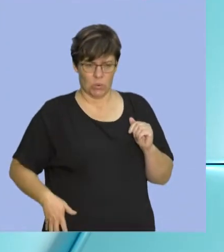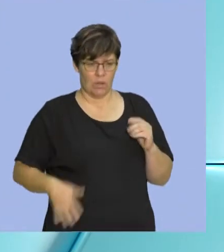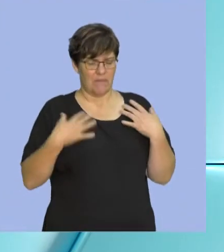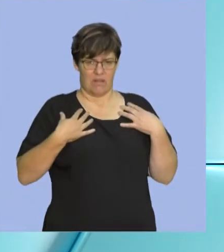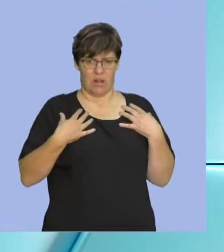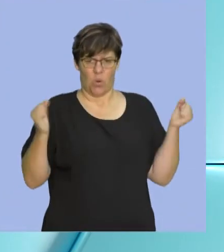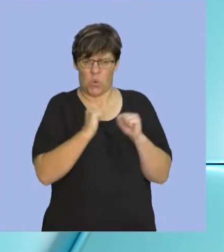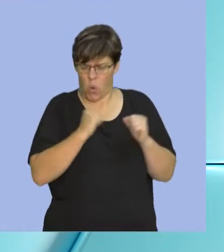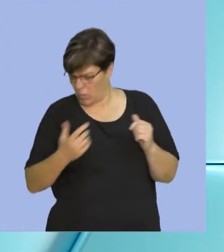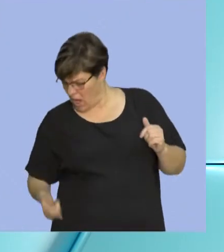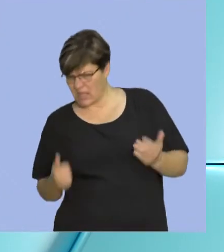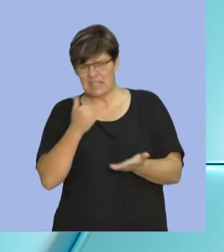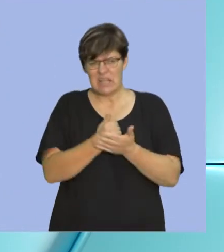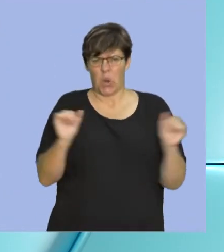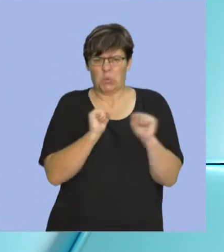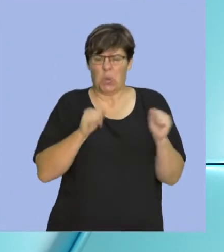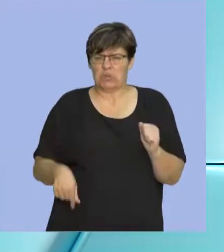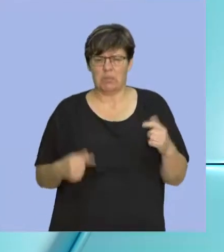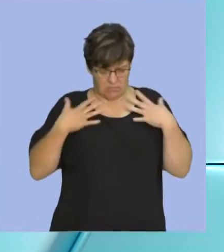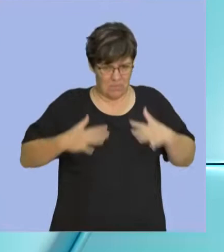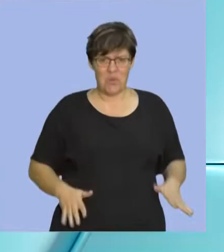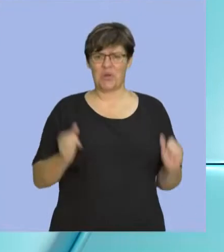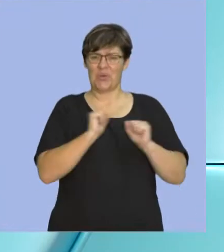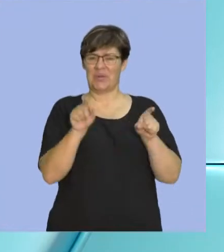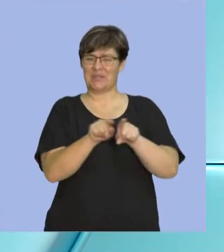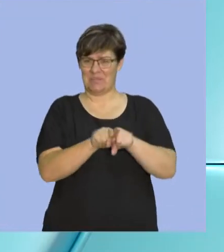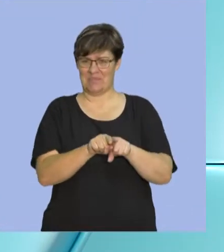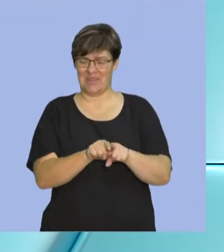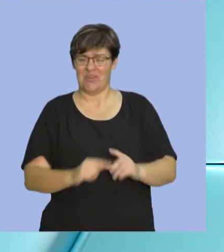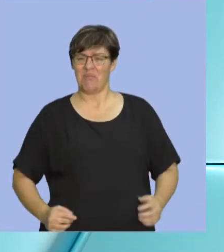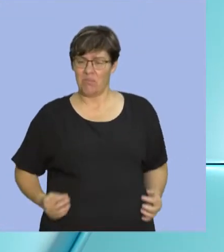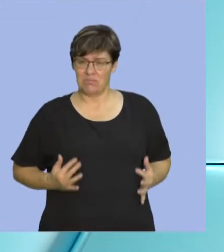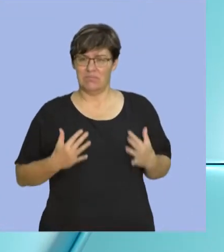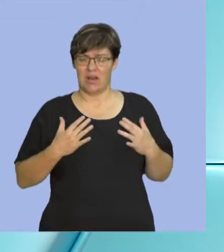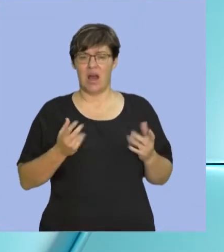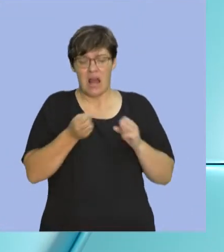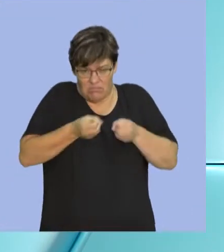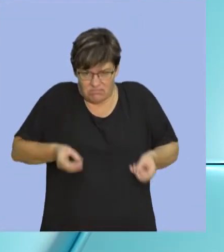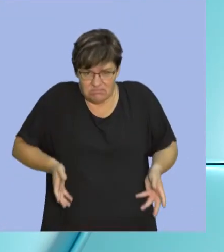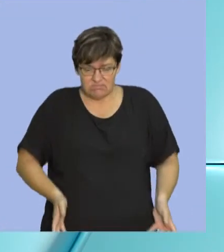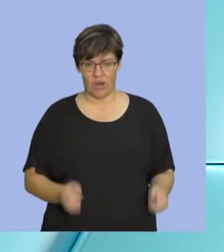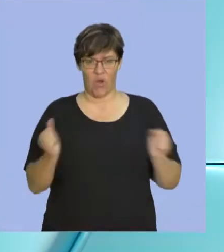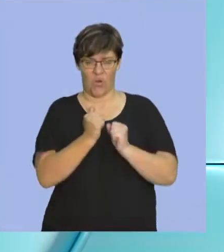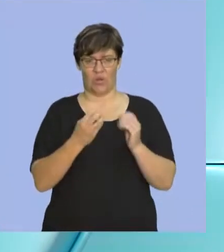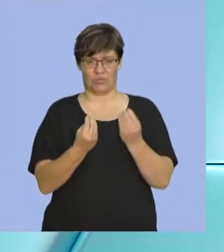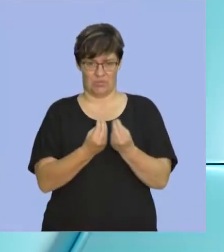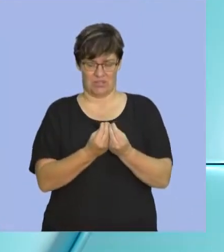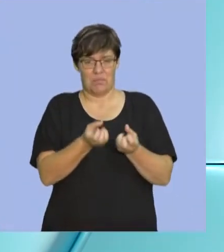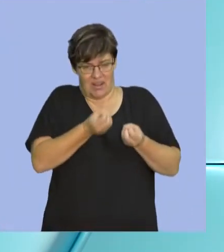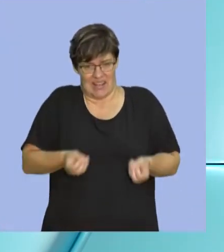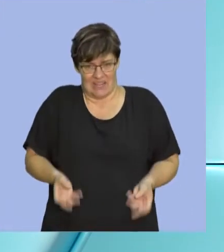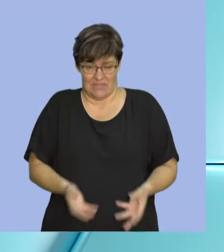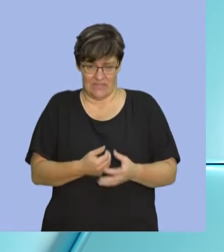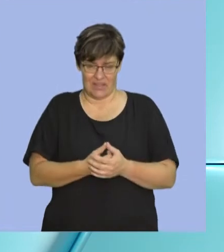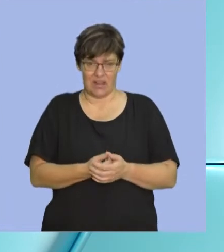to that object. And so you'll find that some of that heat from your body is lost to the colder object, and that's conduction. And we often tend